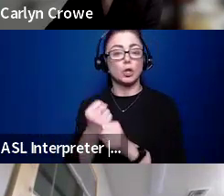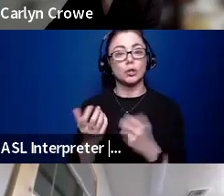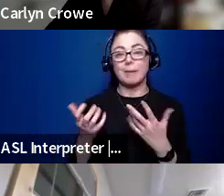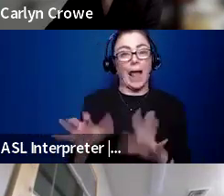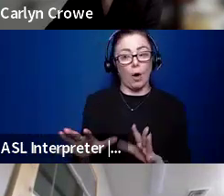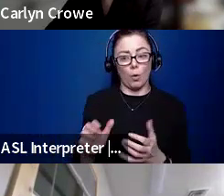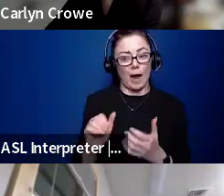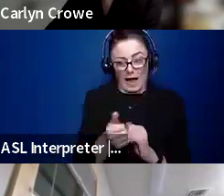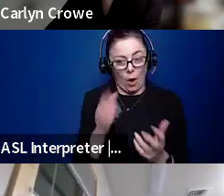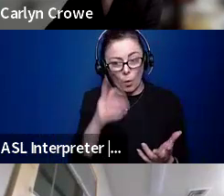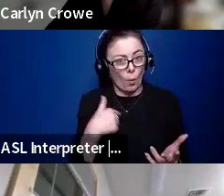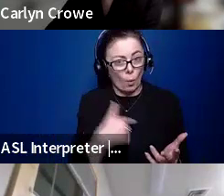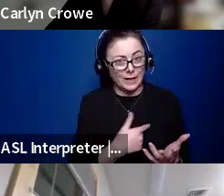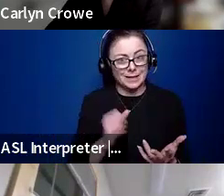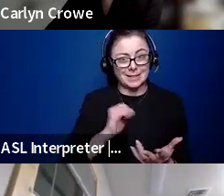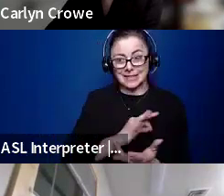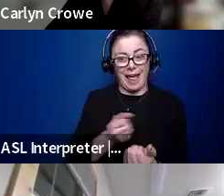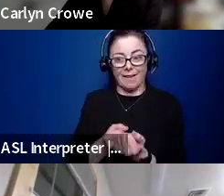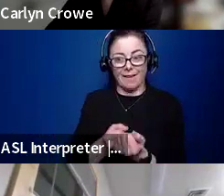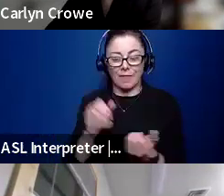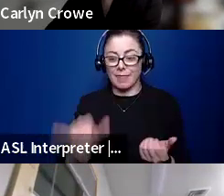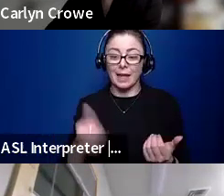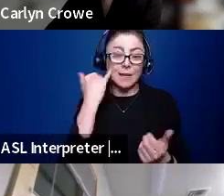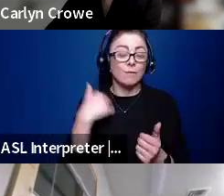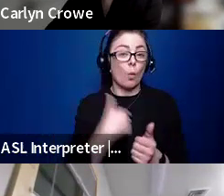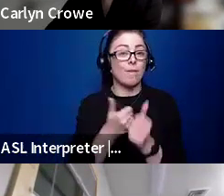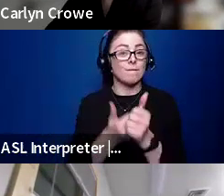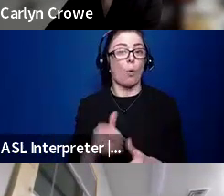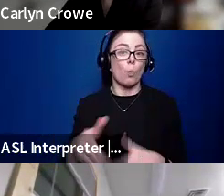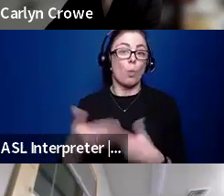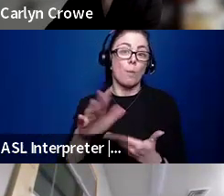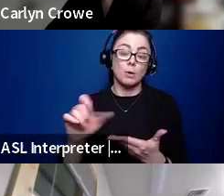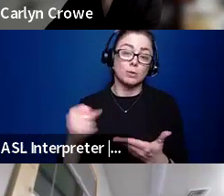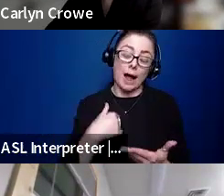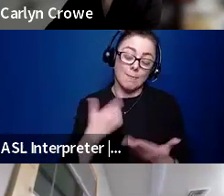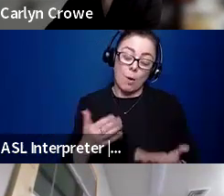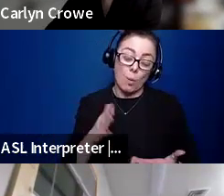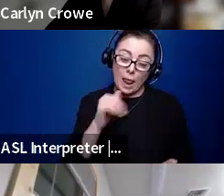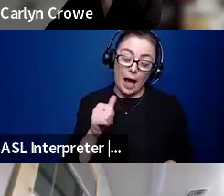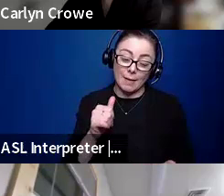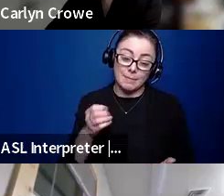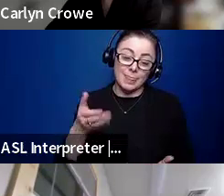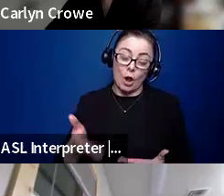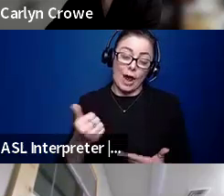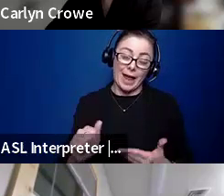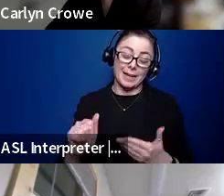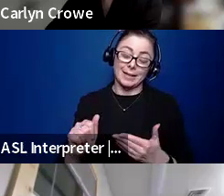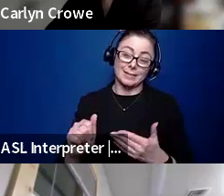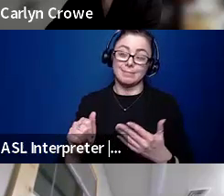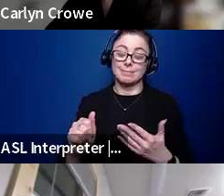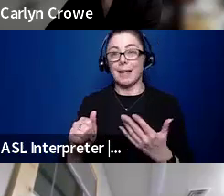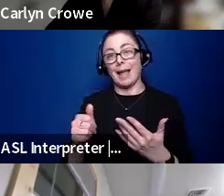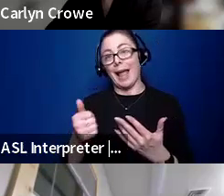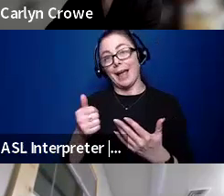that. I might not be there to do it anyway if we follow the proposed bill, but there's no way to us to make sure that every rural